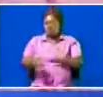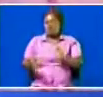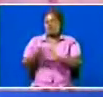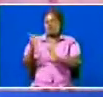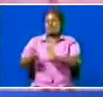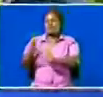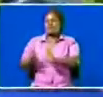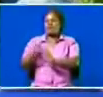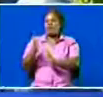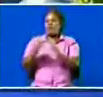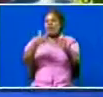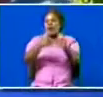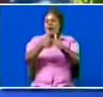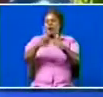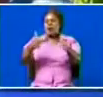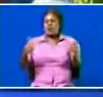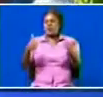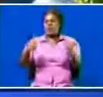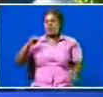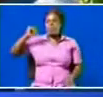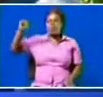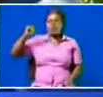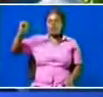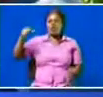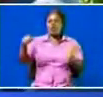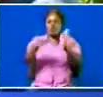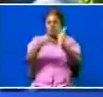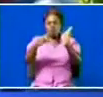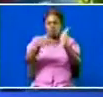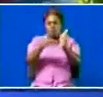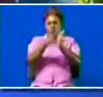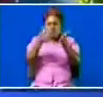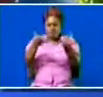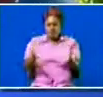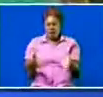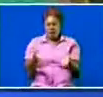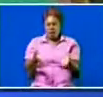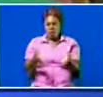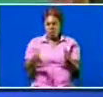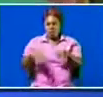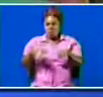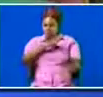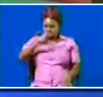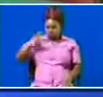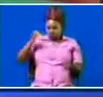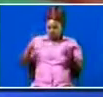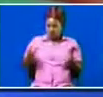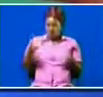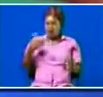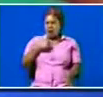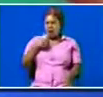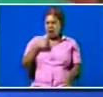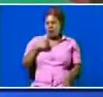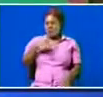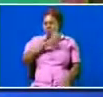time possible to avoid a looming political crisis. Currently, the Wafula Chebukati Commission only has